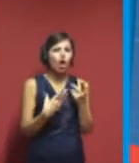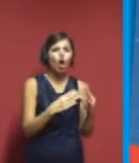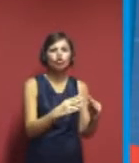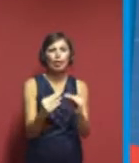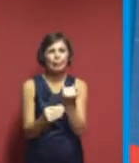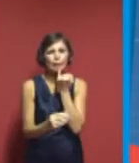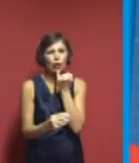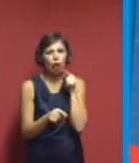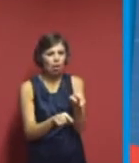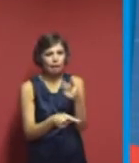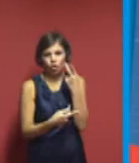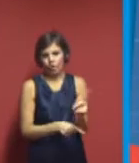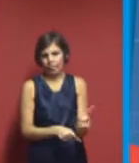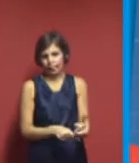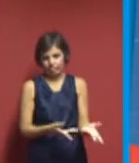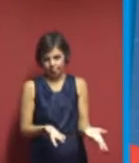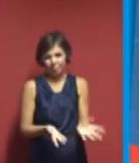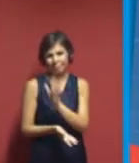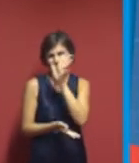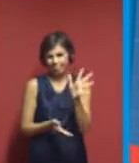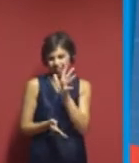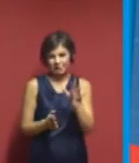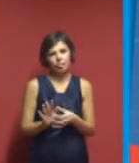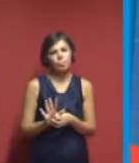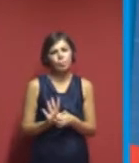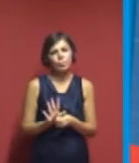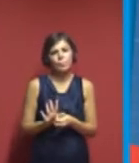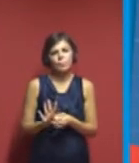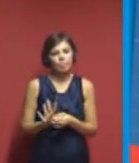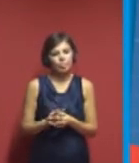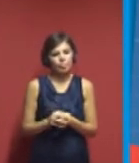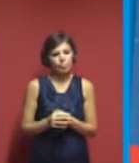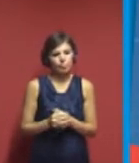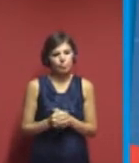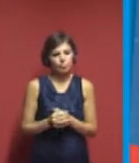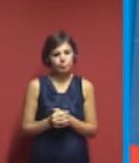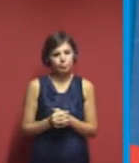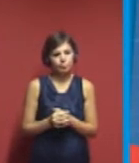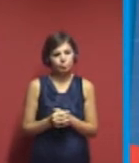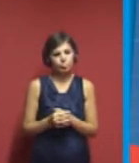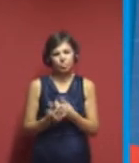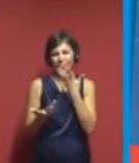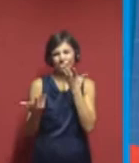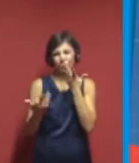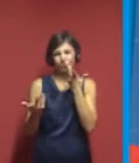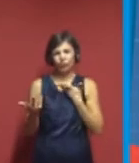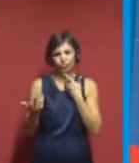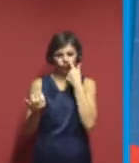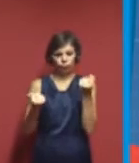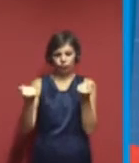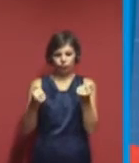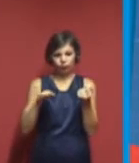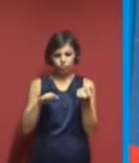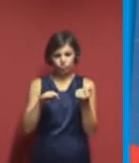for example, dogs or different holes or different objects, and it is able to recognize vehicles with